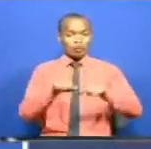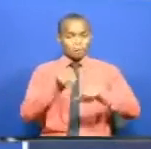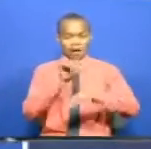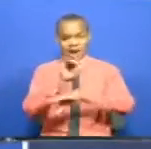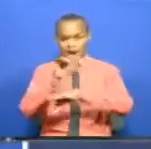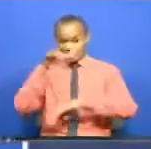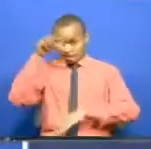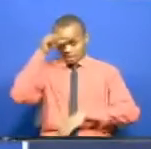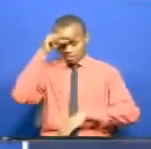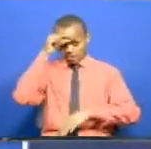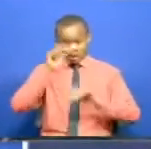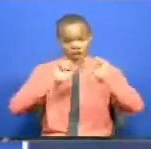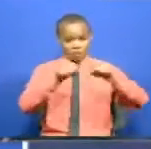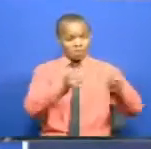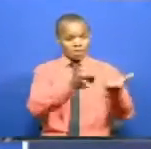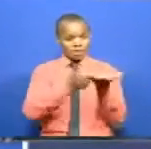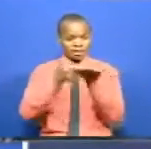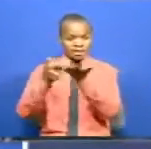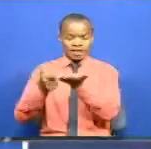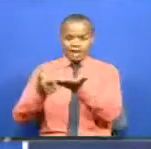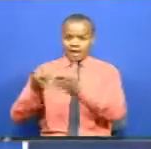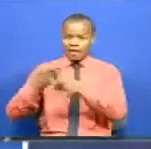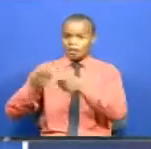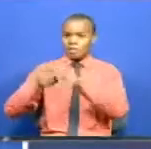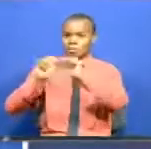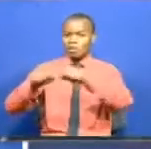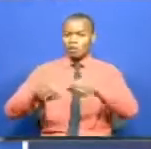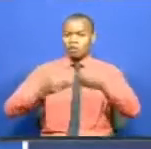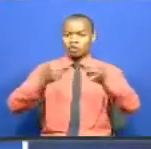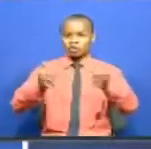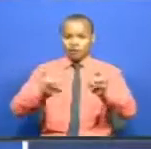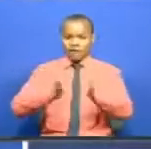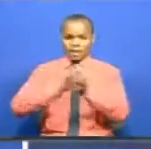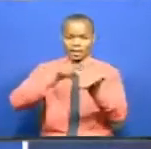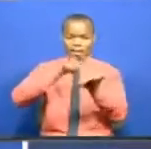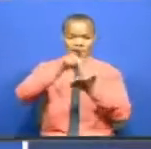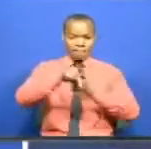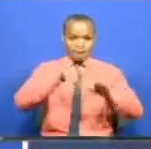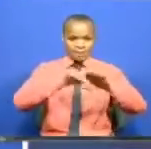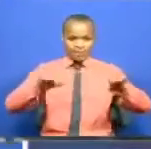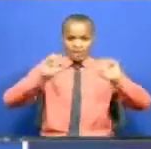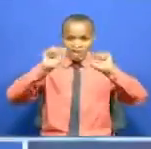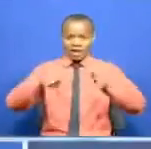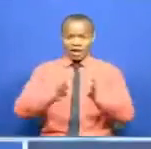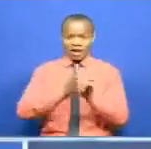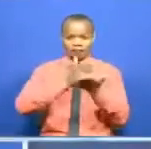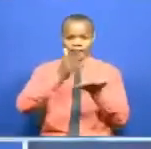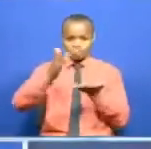serikali zikae chini ziangalie ili zipate kununua ardhi ile na igawanyie mwananchi.